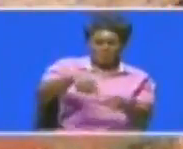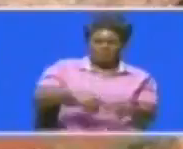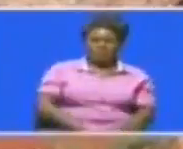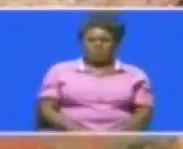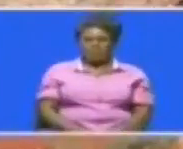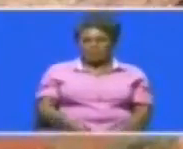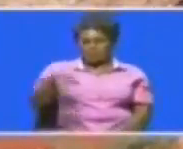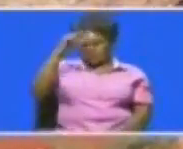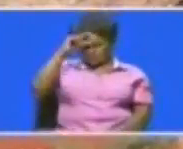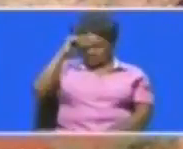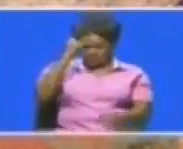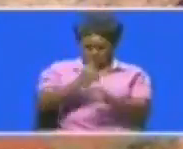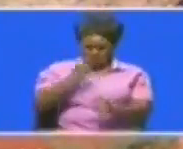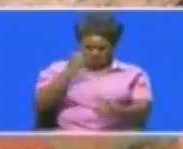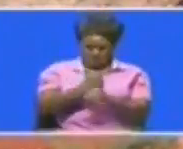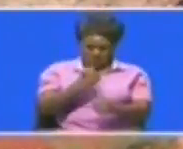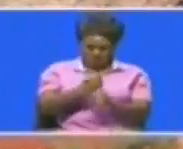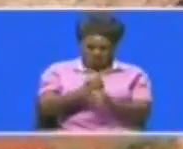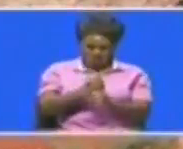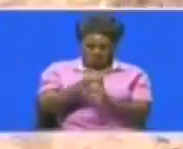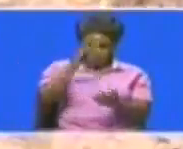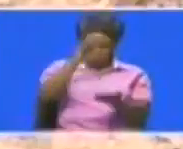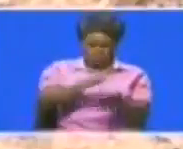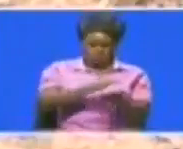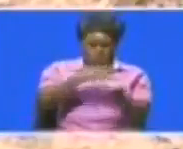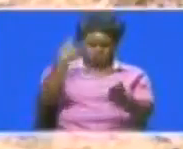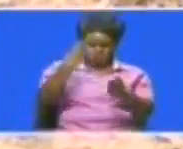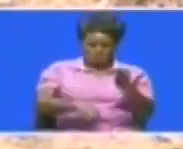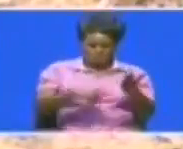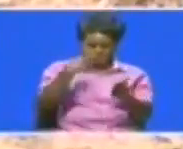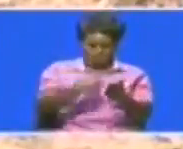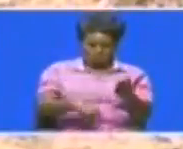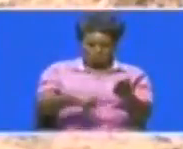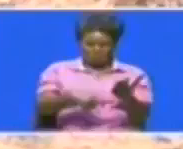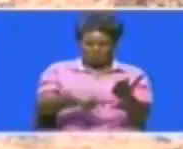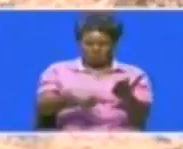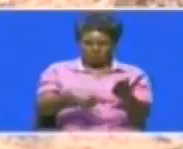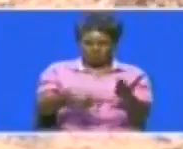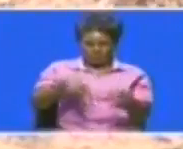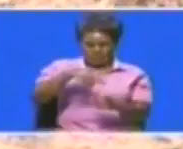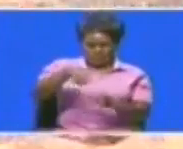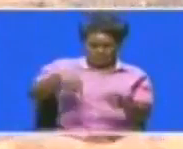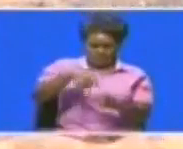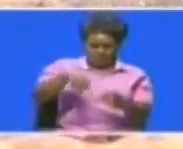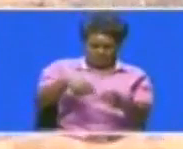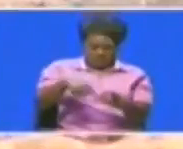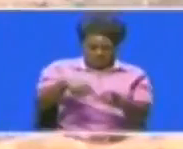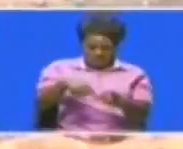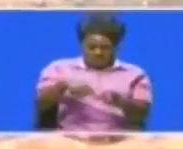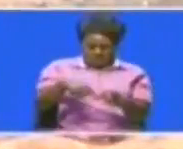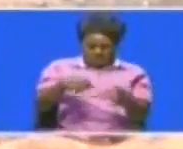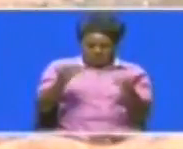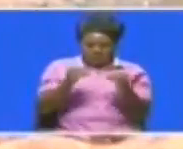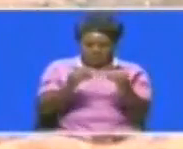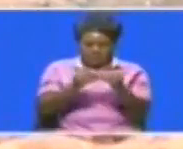As the government works towards cutting losses from illegal and sometimes substandard minerals, the ministry has come out to warn all stakeholders in